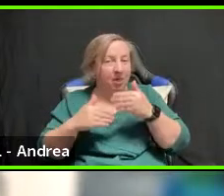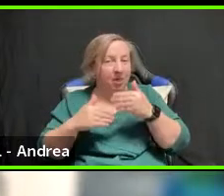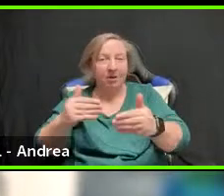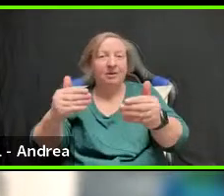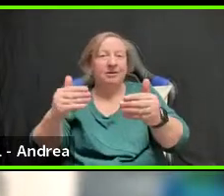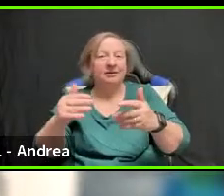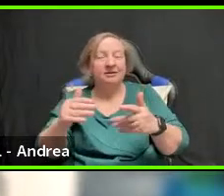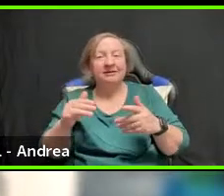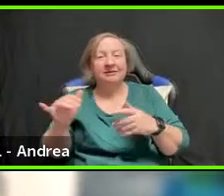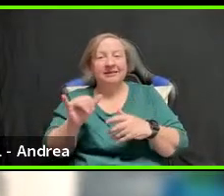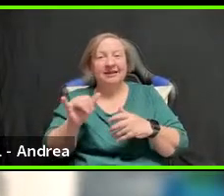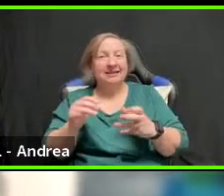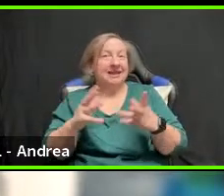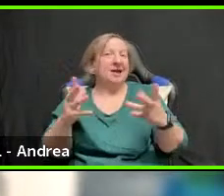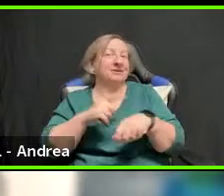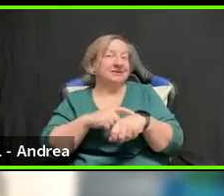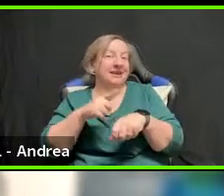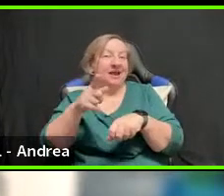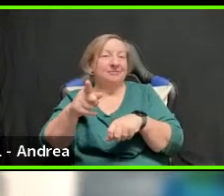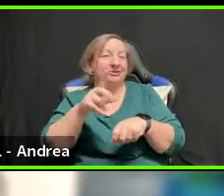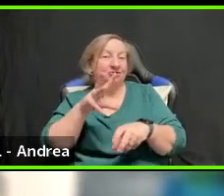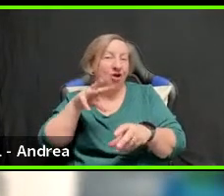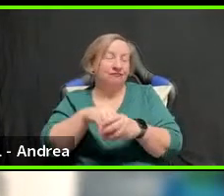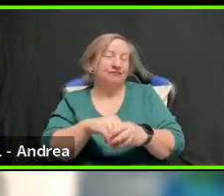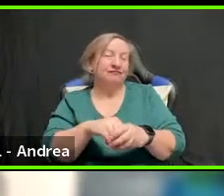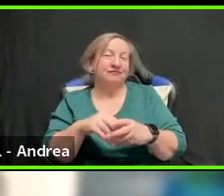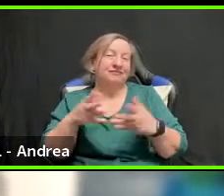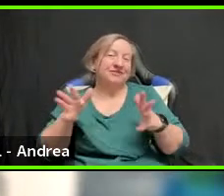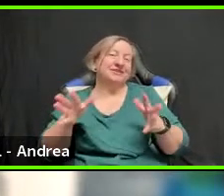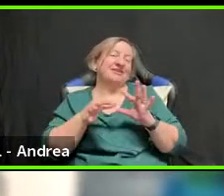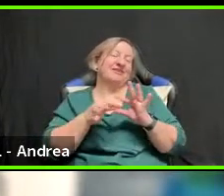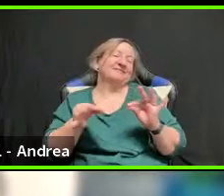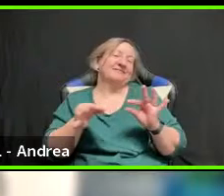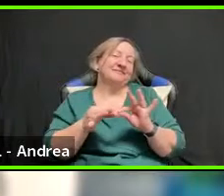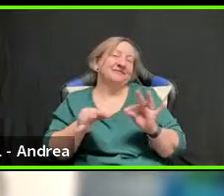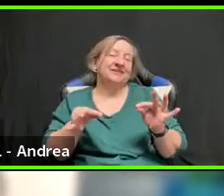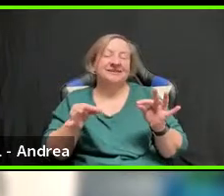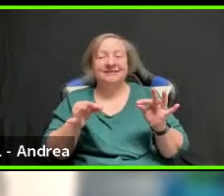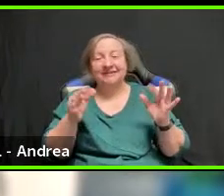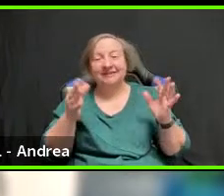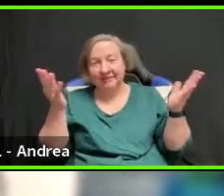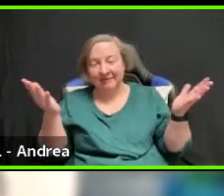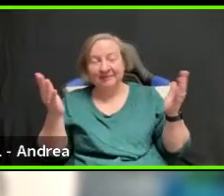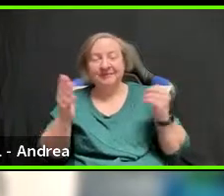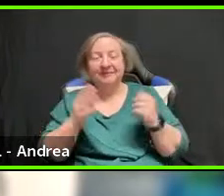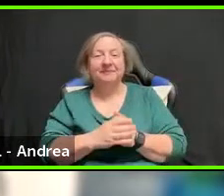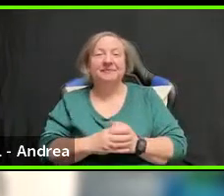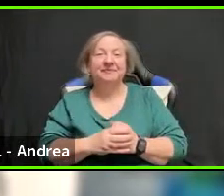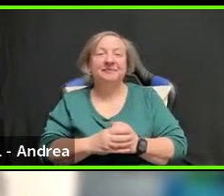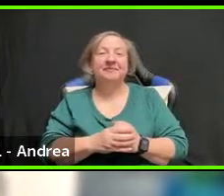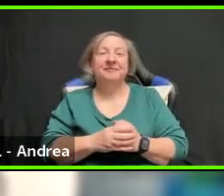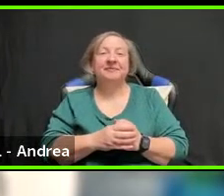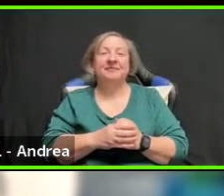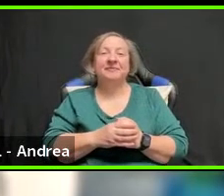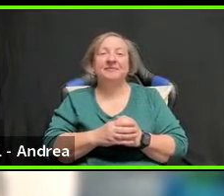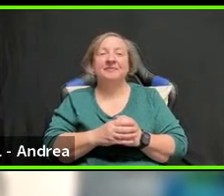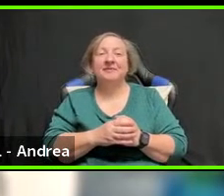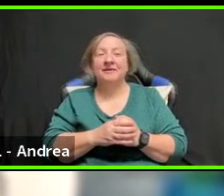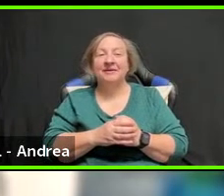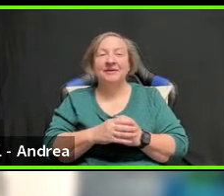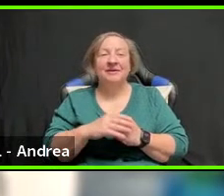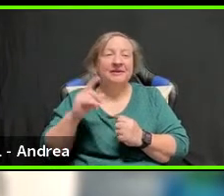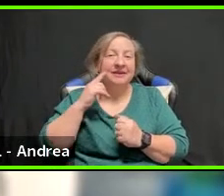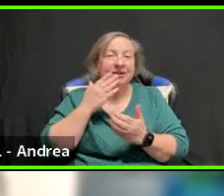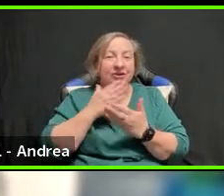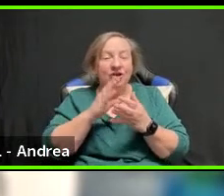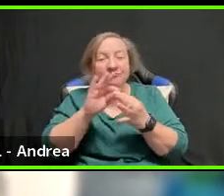of the time that you all have put in. That's all I have to say today. As long as I can hear good greetings from Lynn,